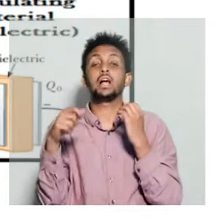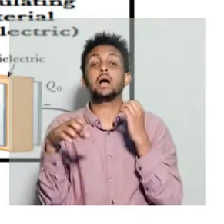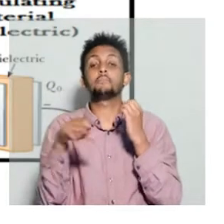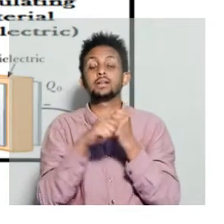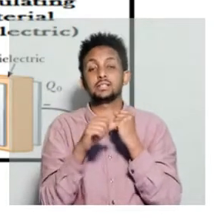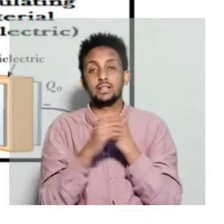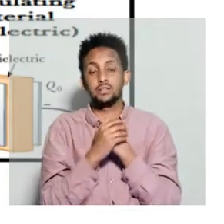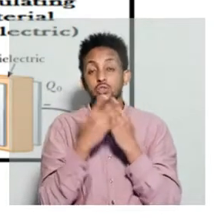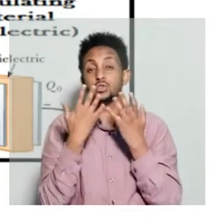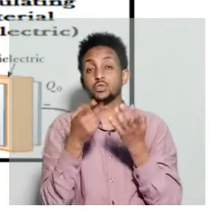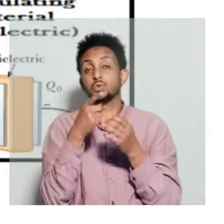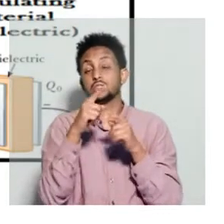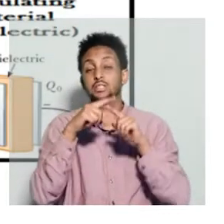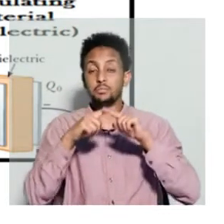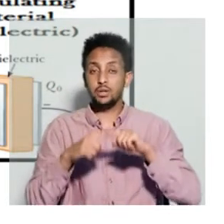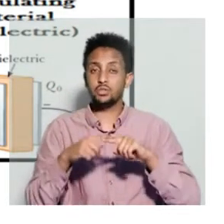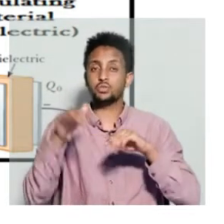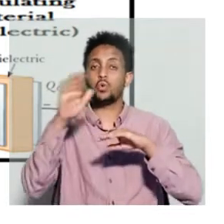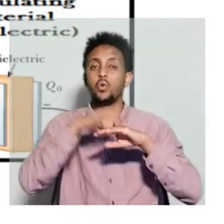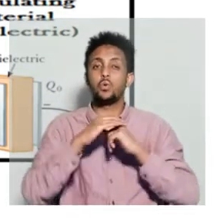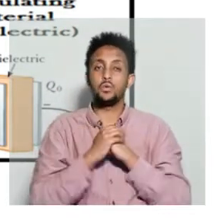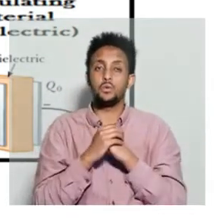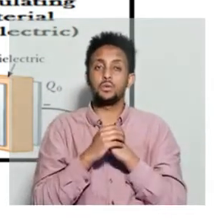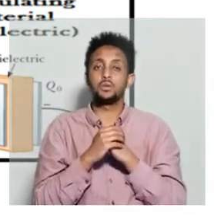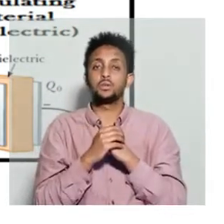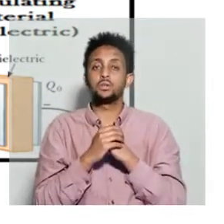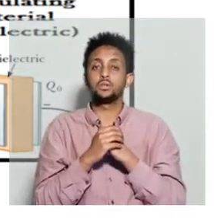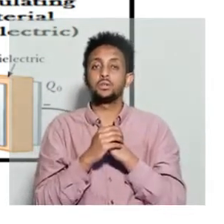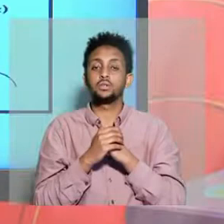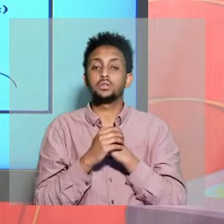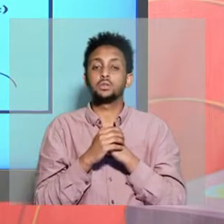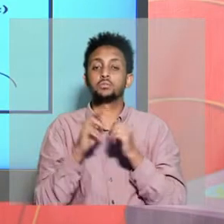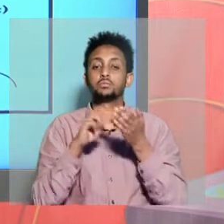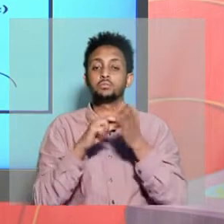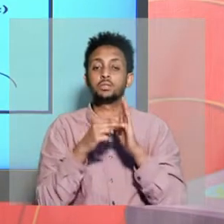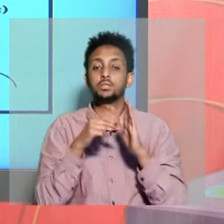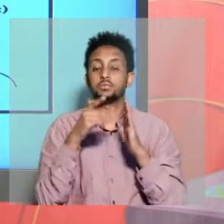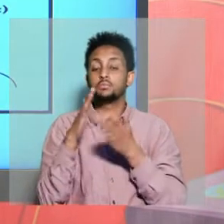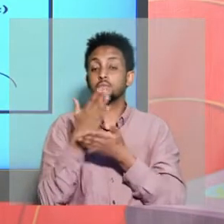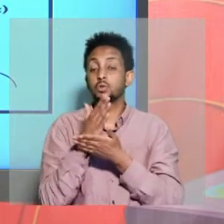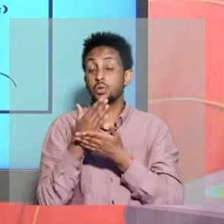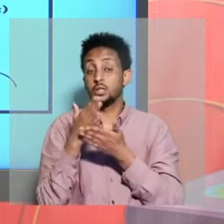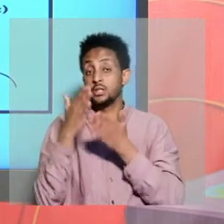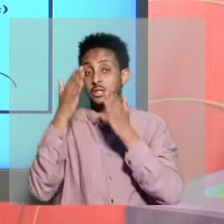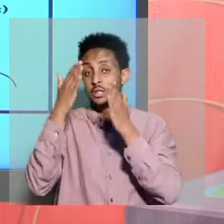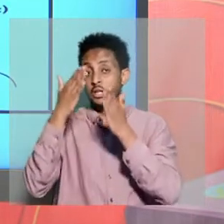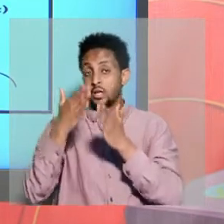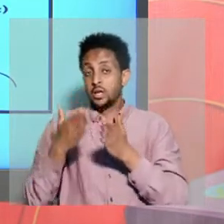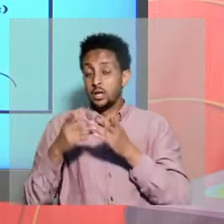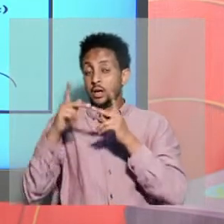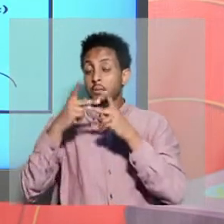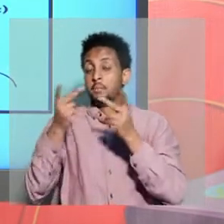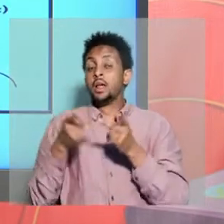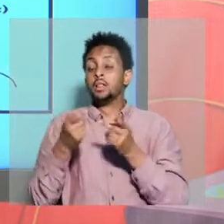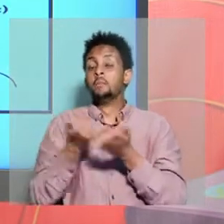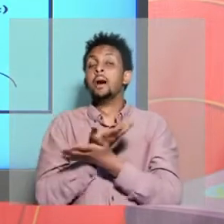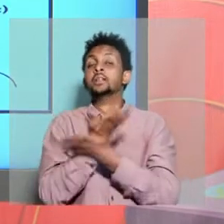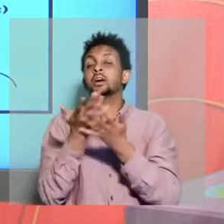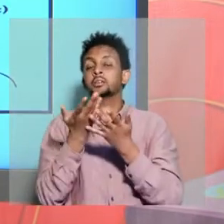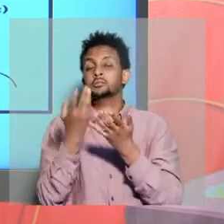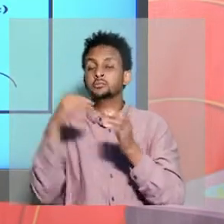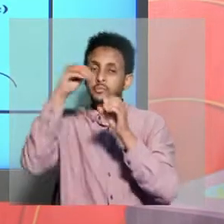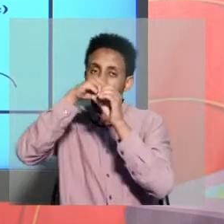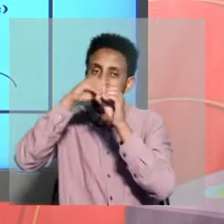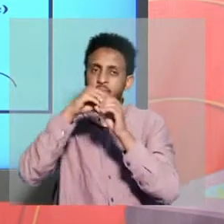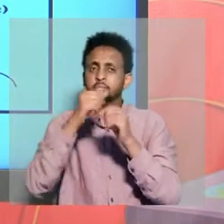capacitor. So it depends on the permittivity of free space, meaning between the plates, what kind of materials are